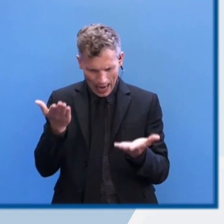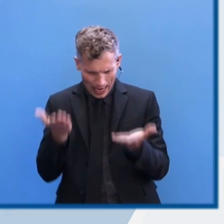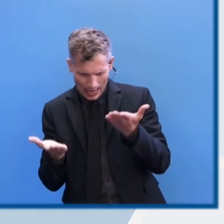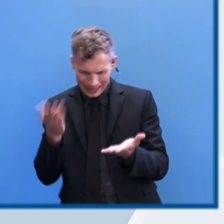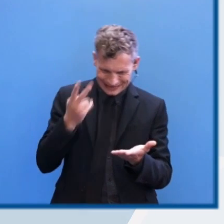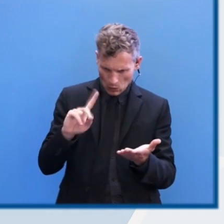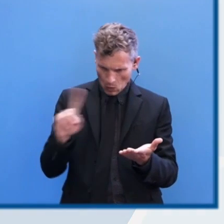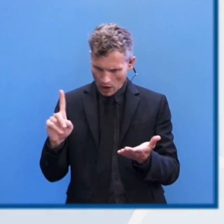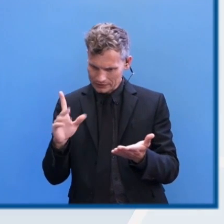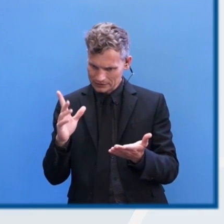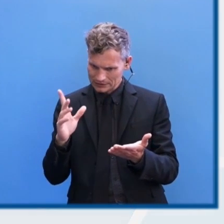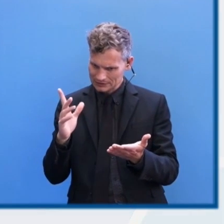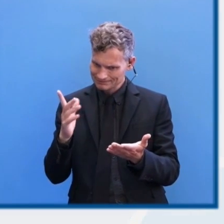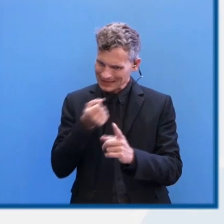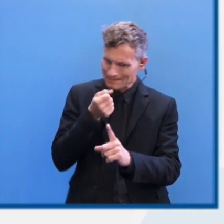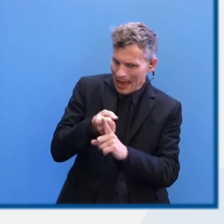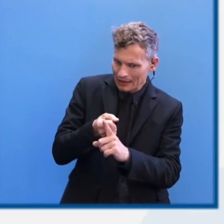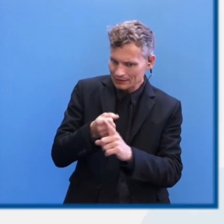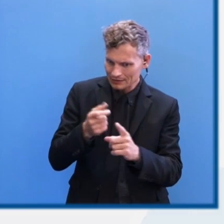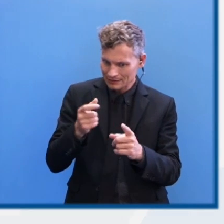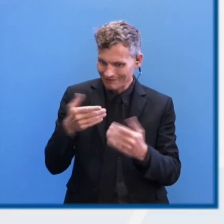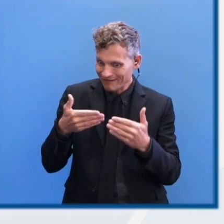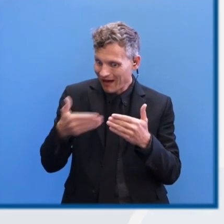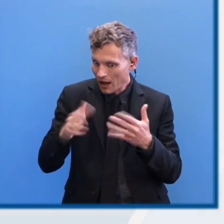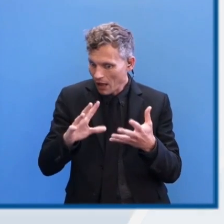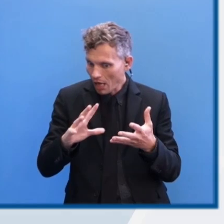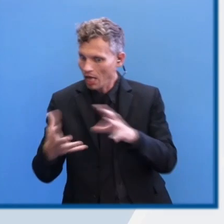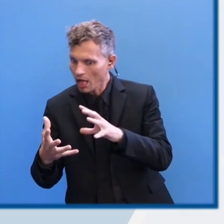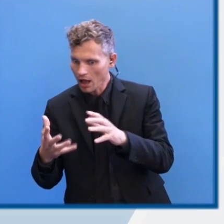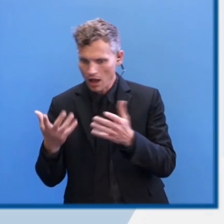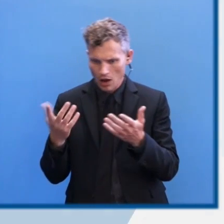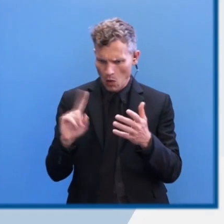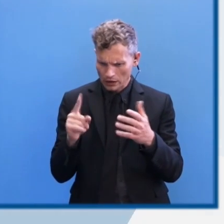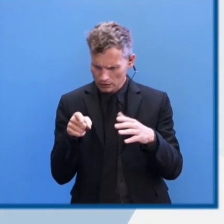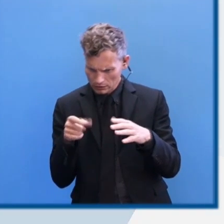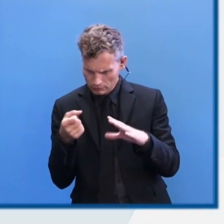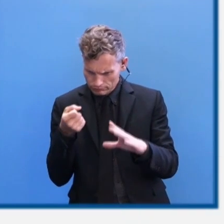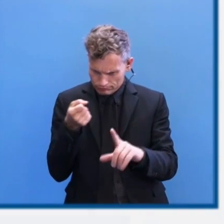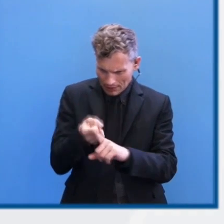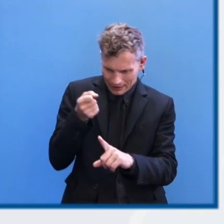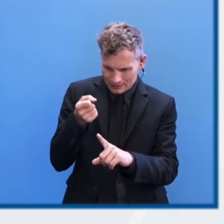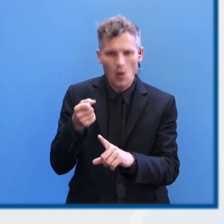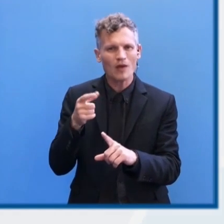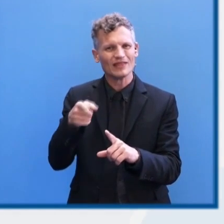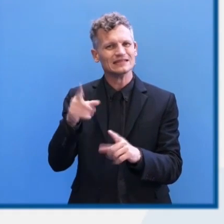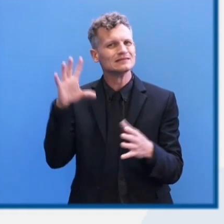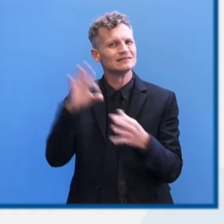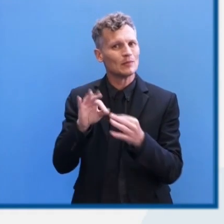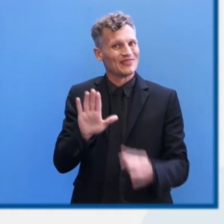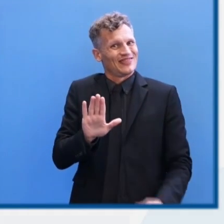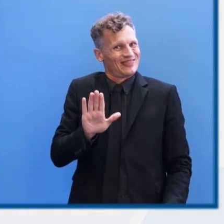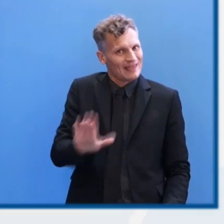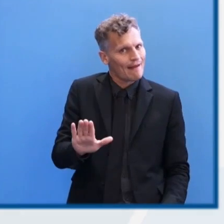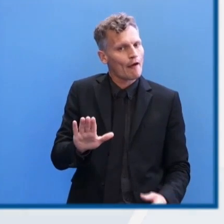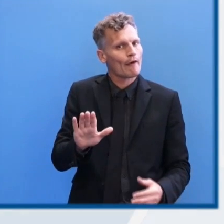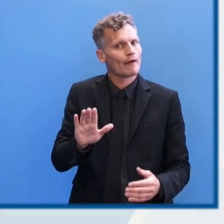making it as a source information in the development of their DRM plan. Okay, thank